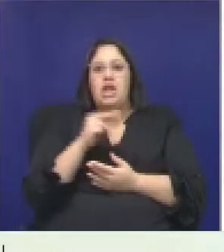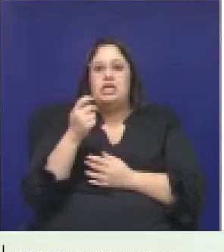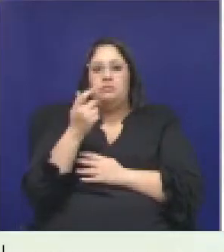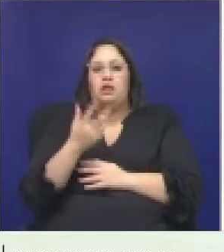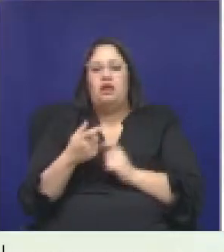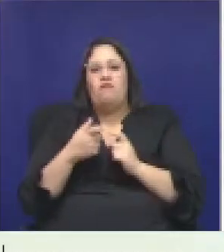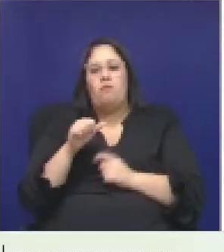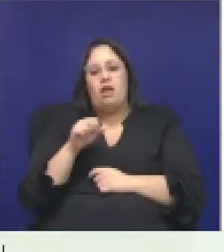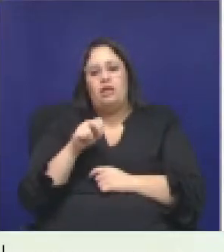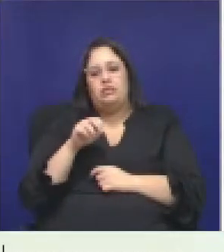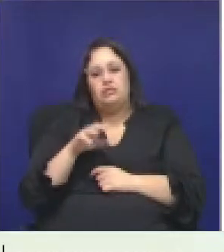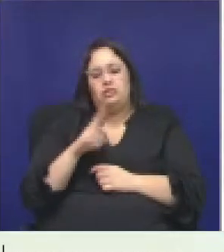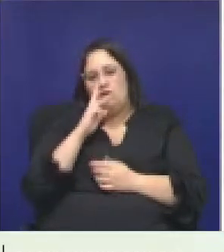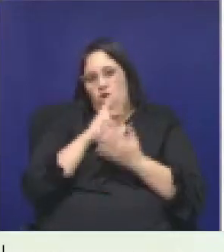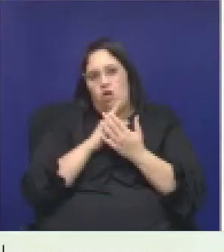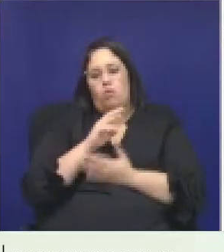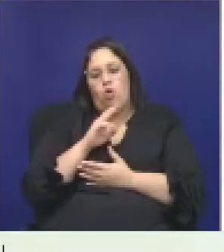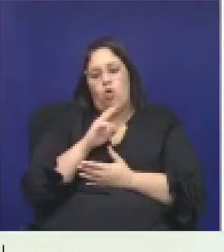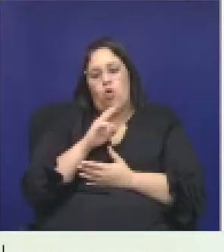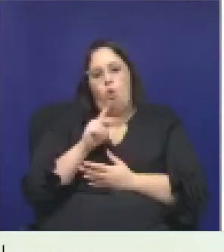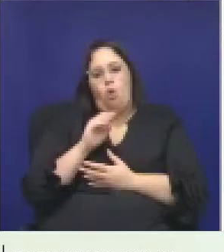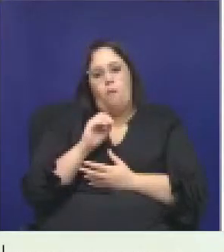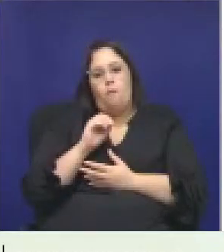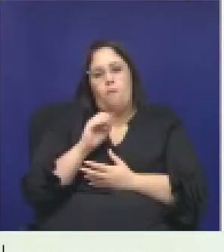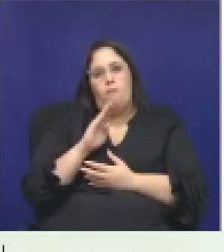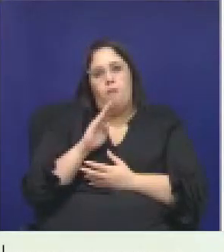from the ANC, Honorable Kumbaka.